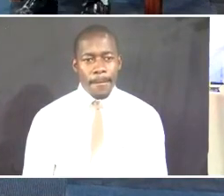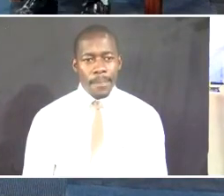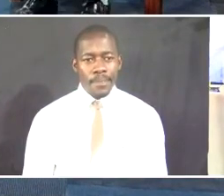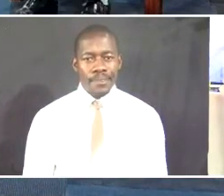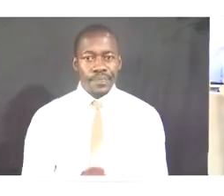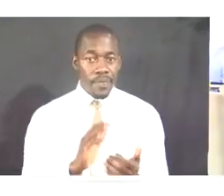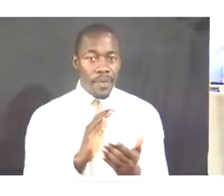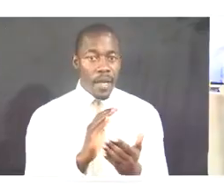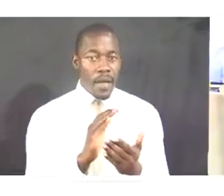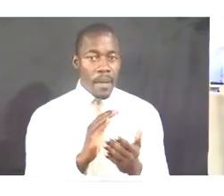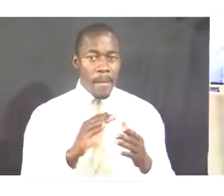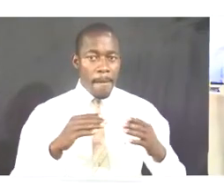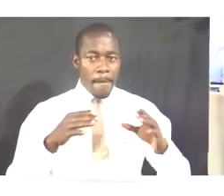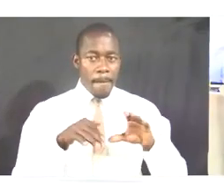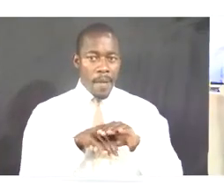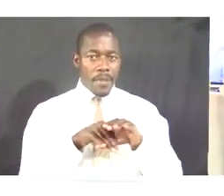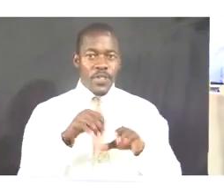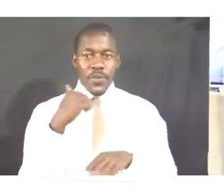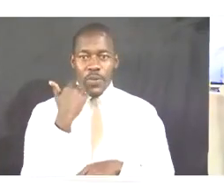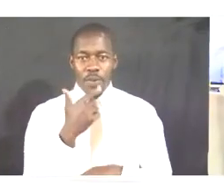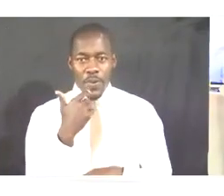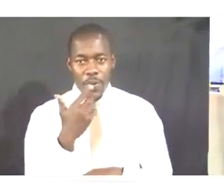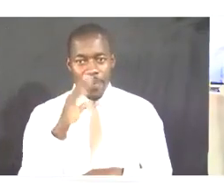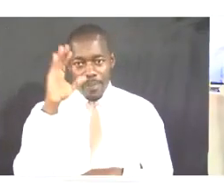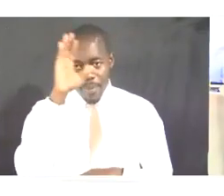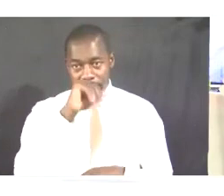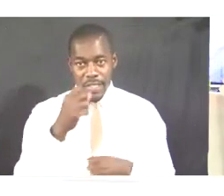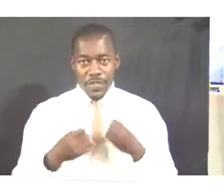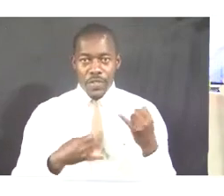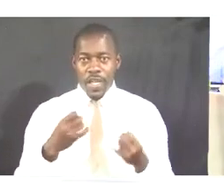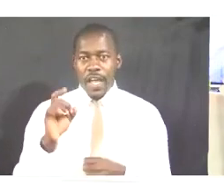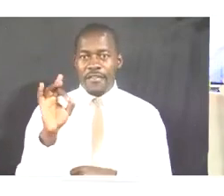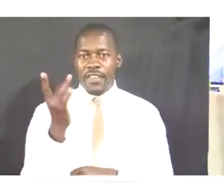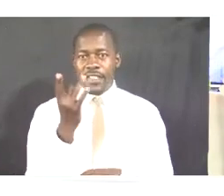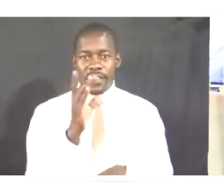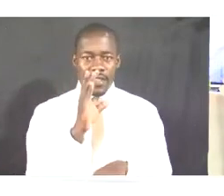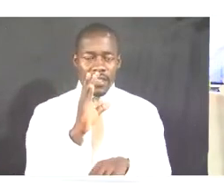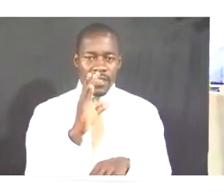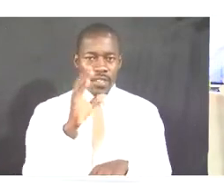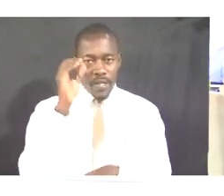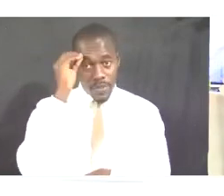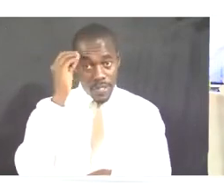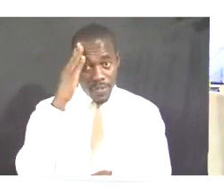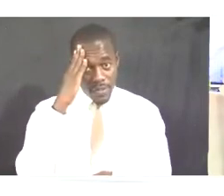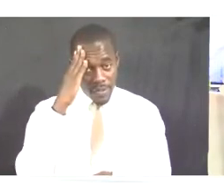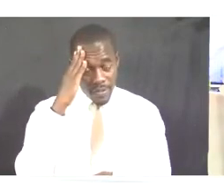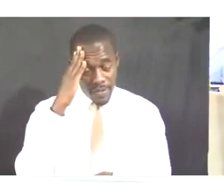the Adventist education, what you're saying is we are missing out.